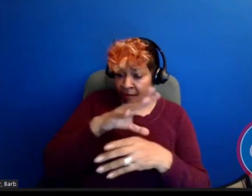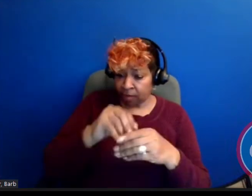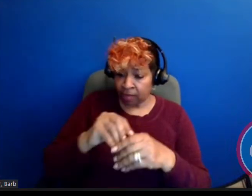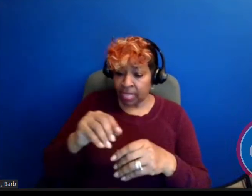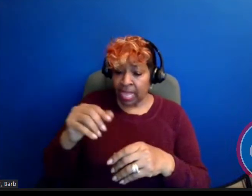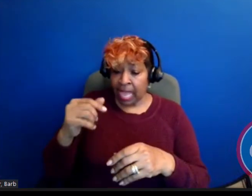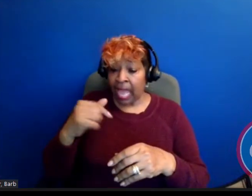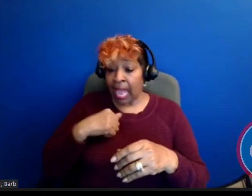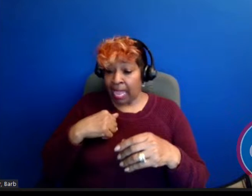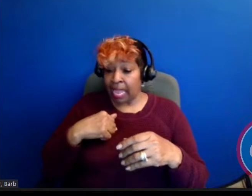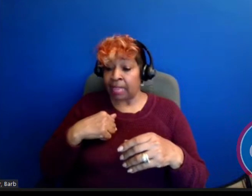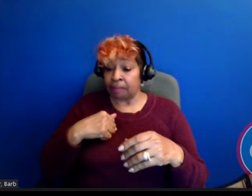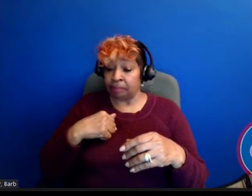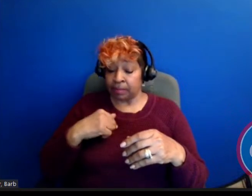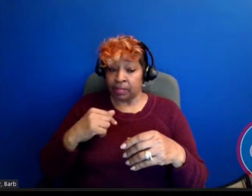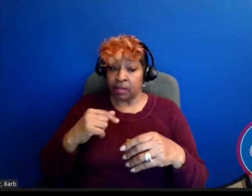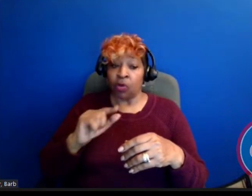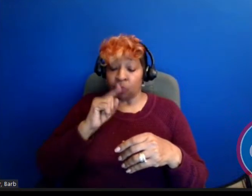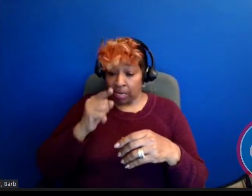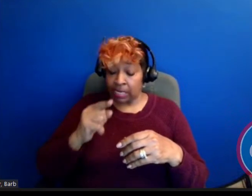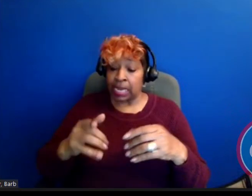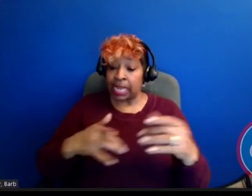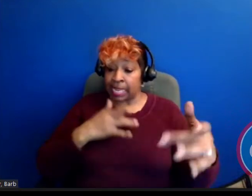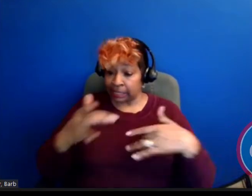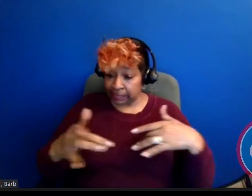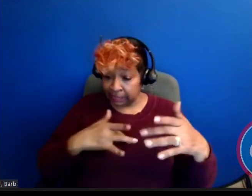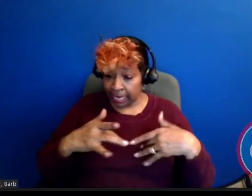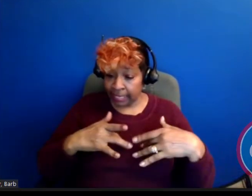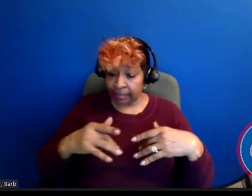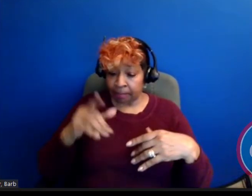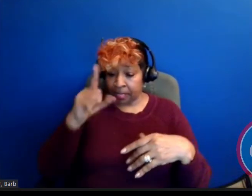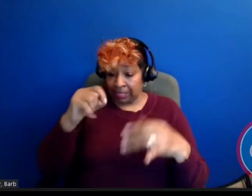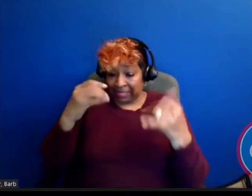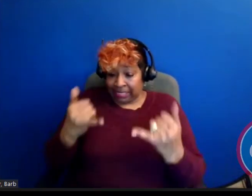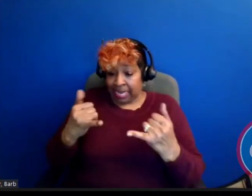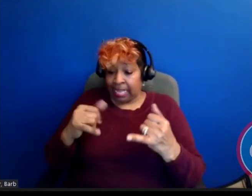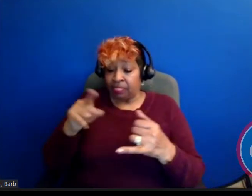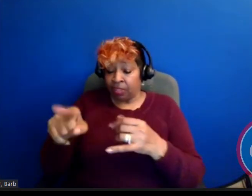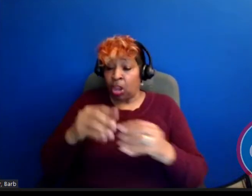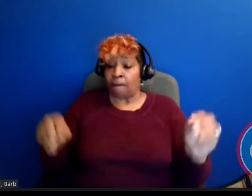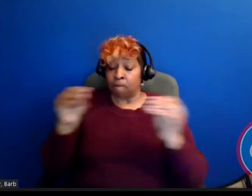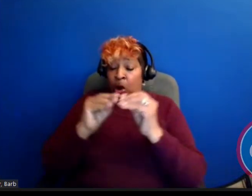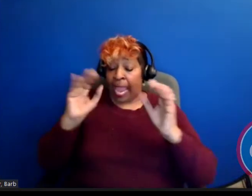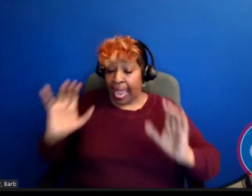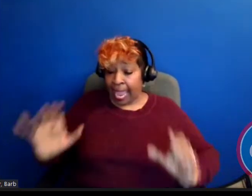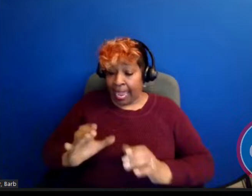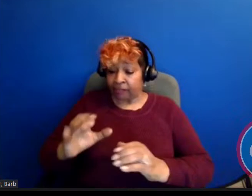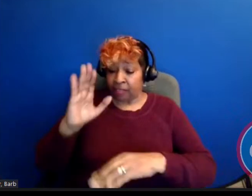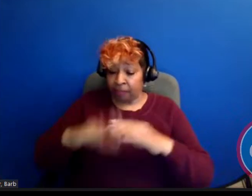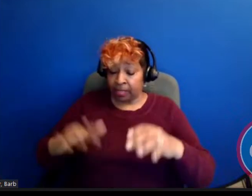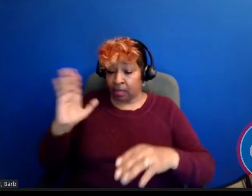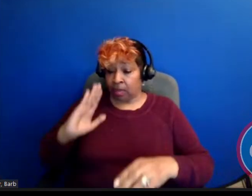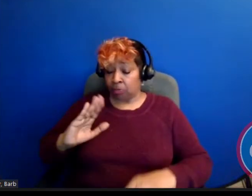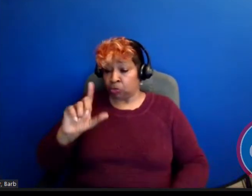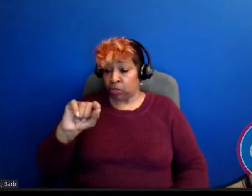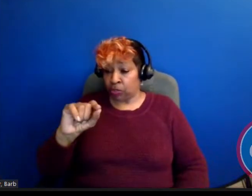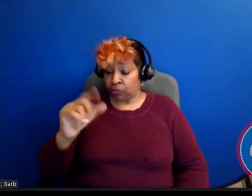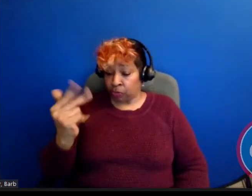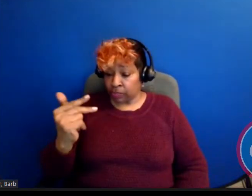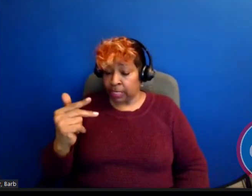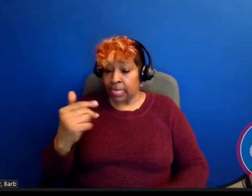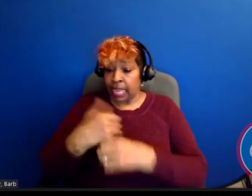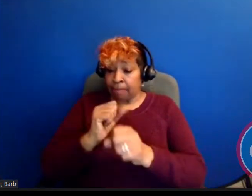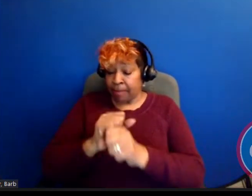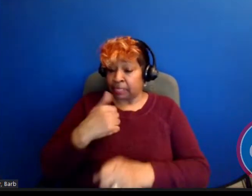today are much more active than they were in 2013. That pleases me. It warms my heart, and it gives